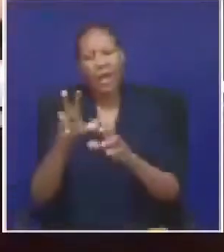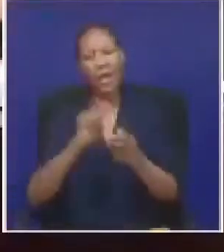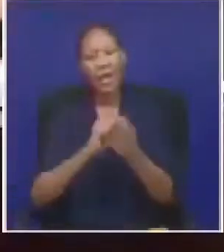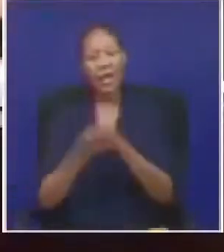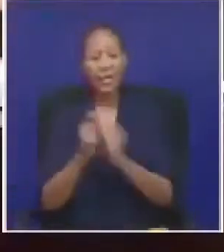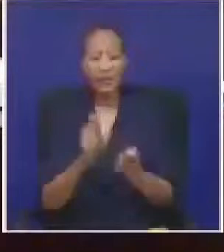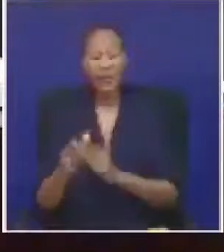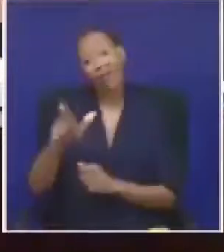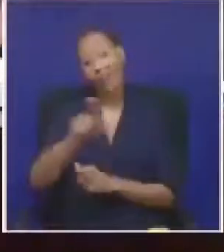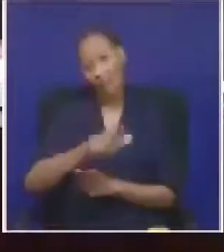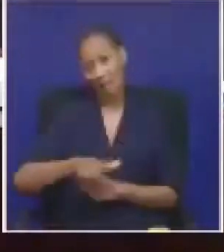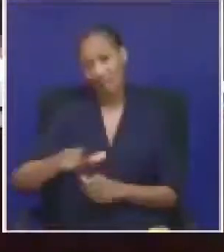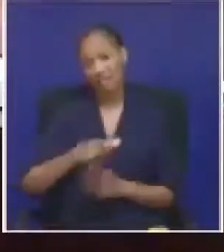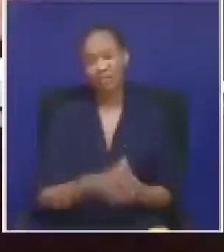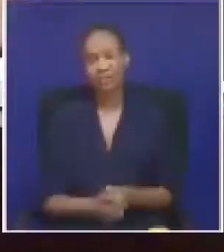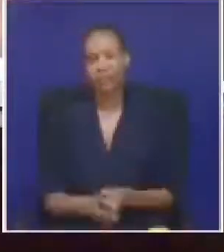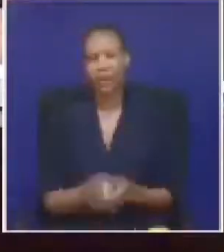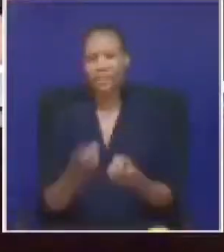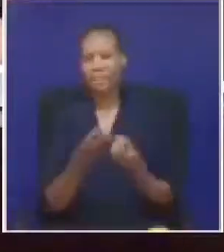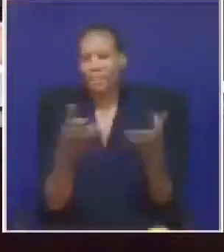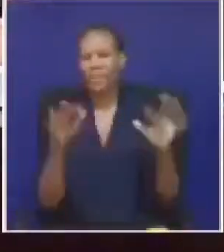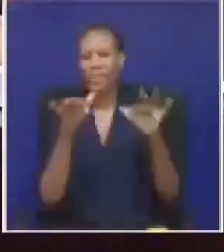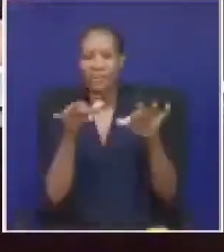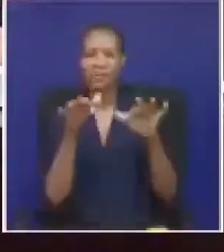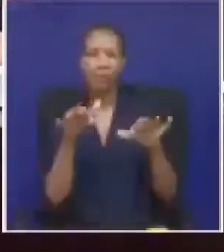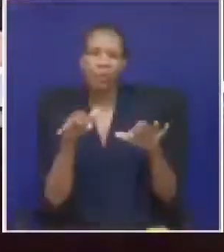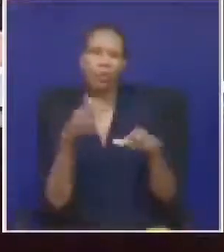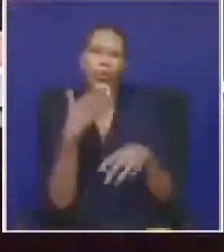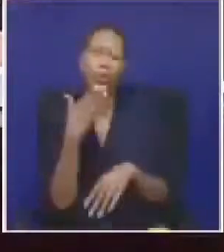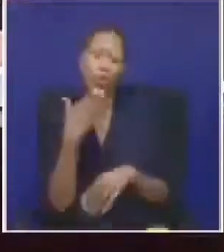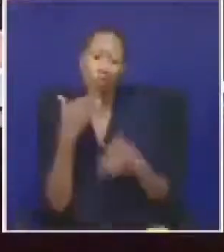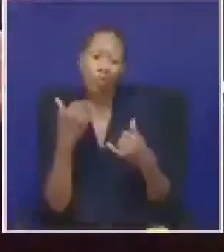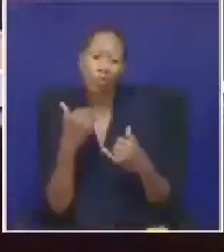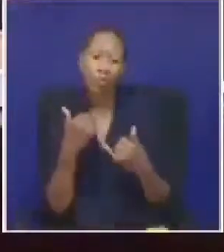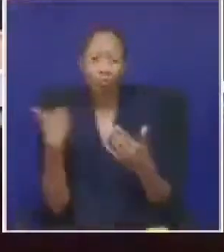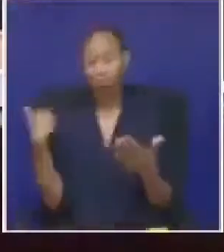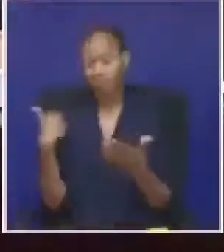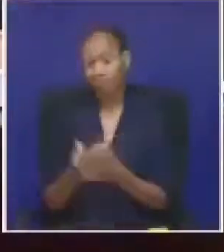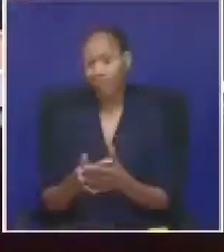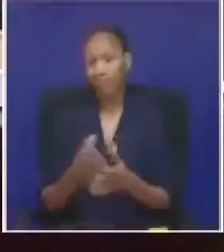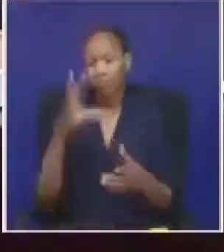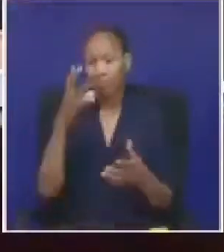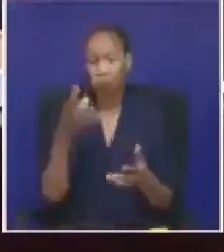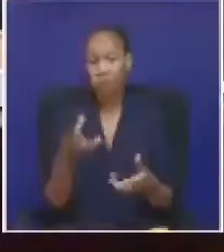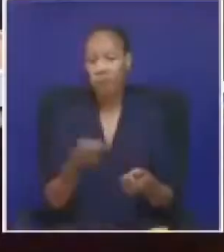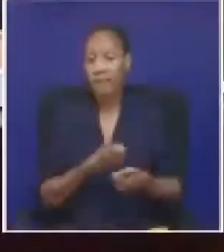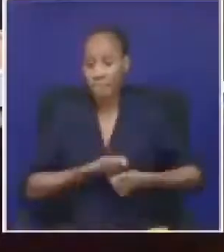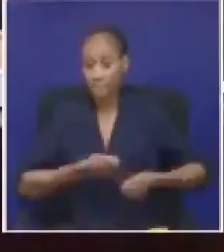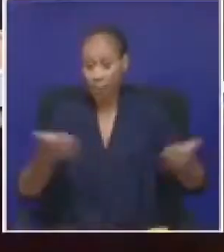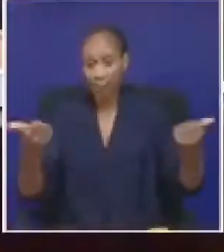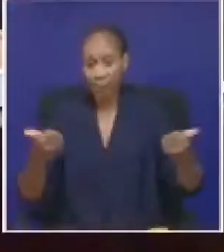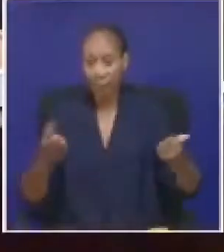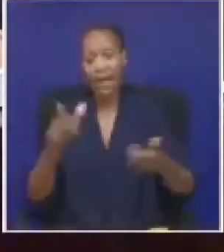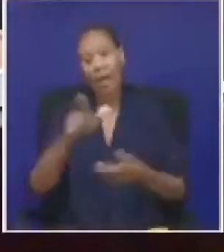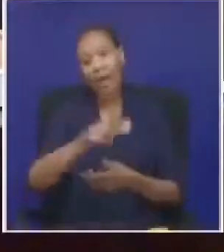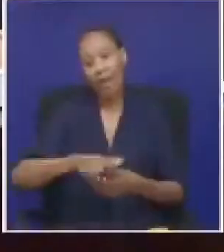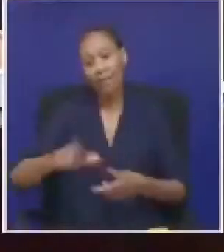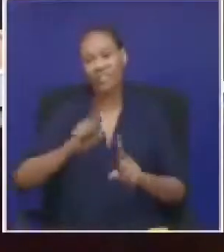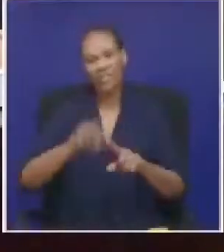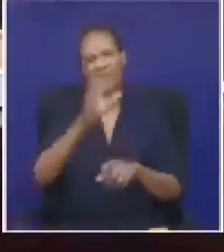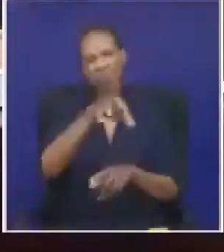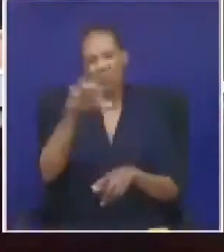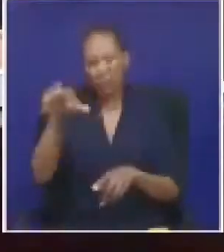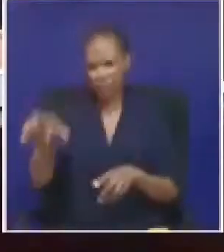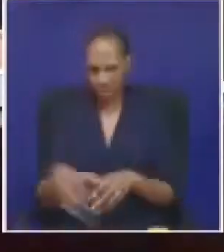reforms. There are a number of people who have received farms now in various parts of the country. You